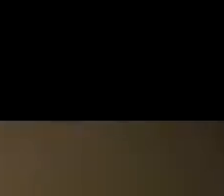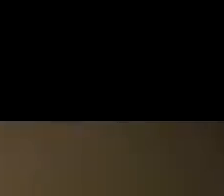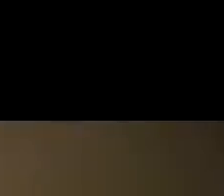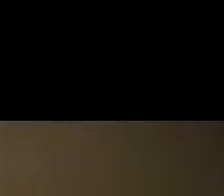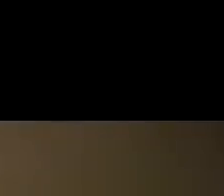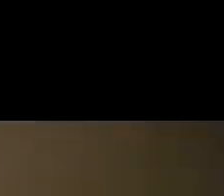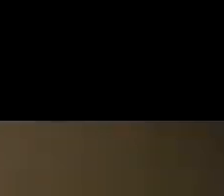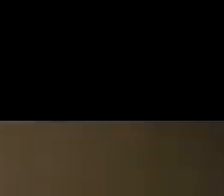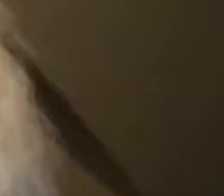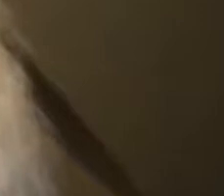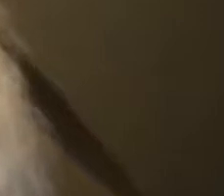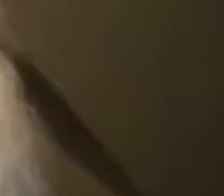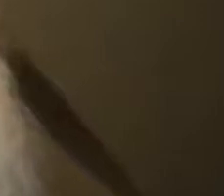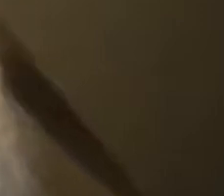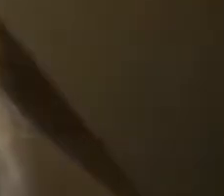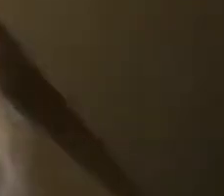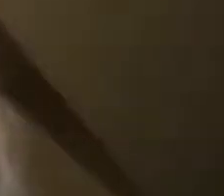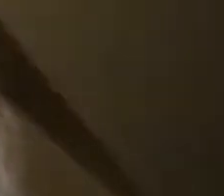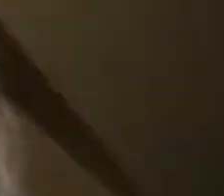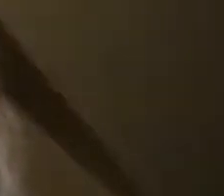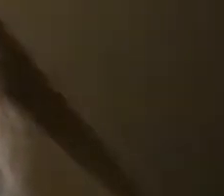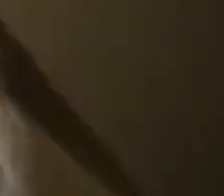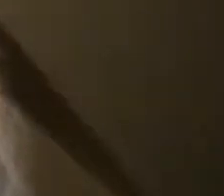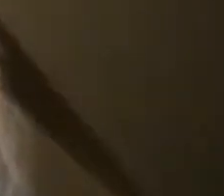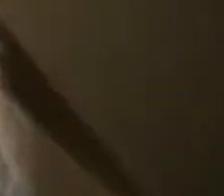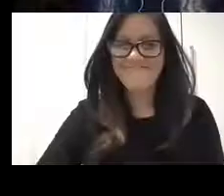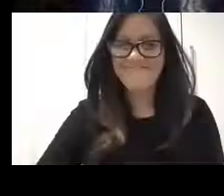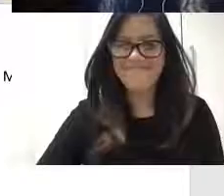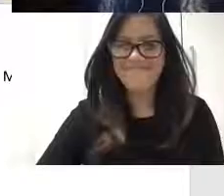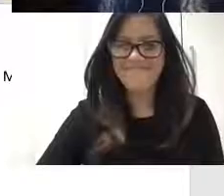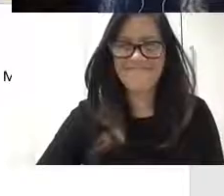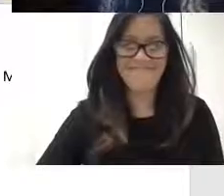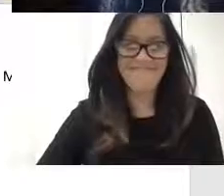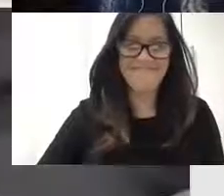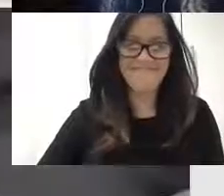who's going to talk about the healthcare system transformation project.